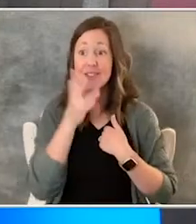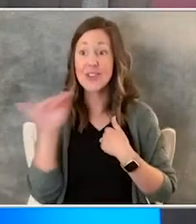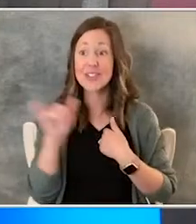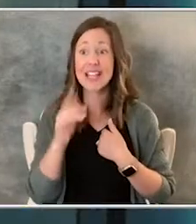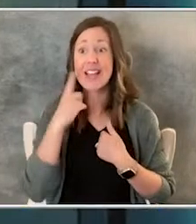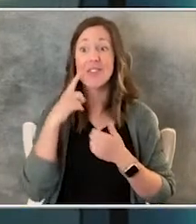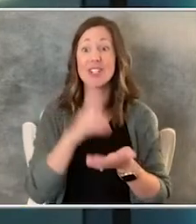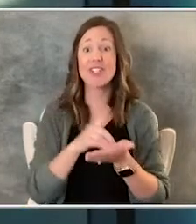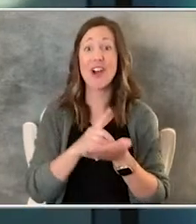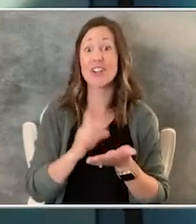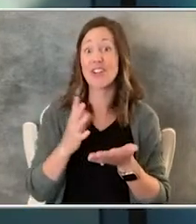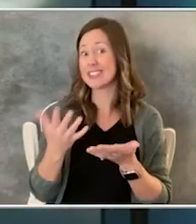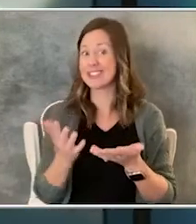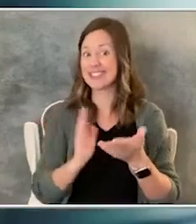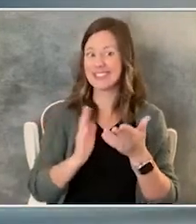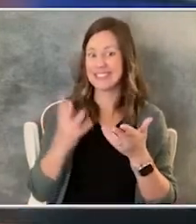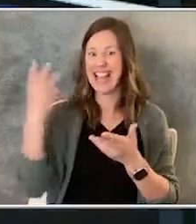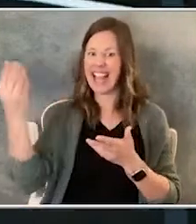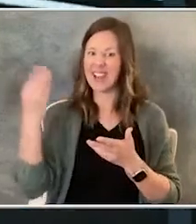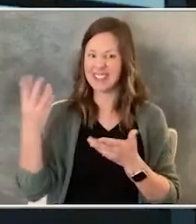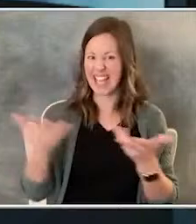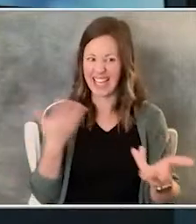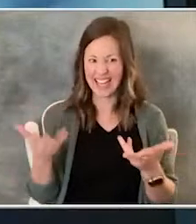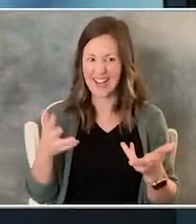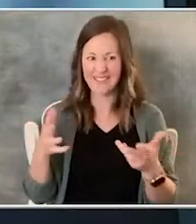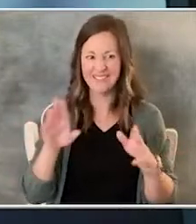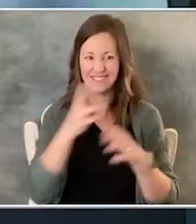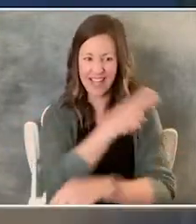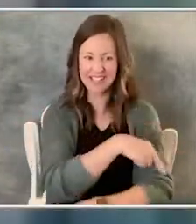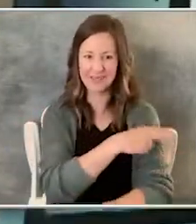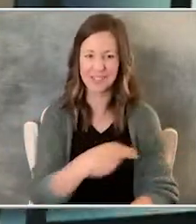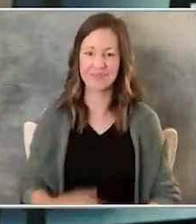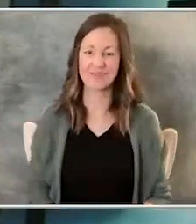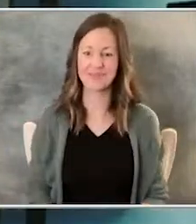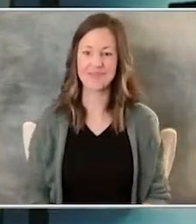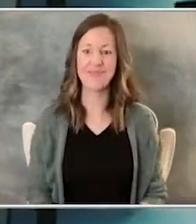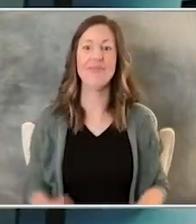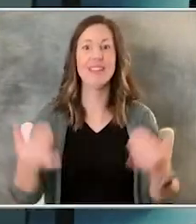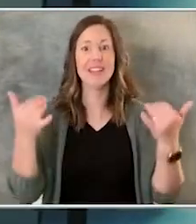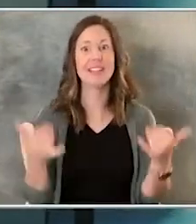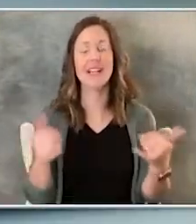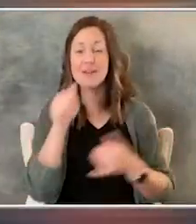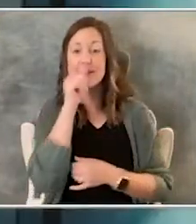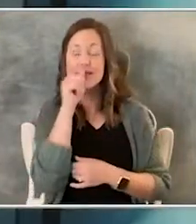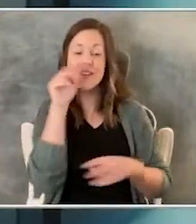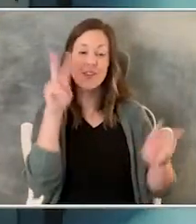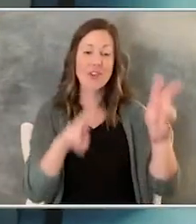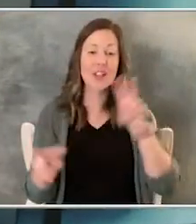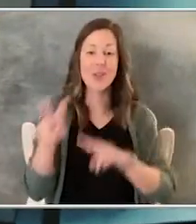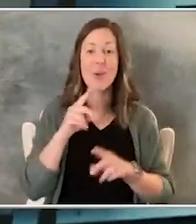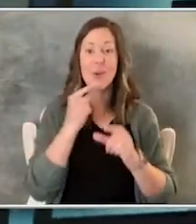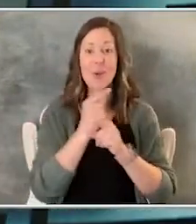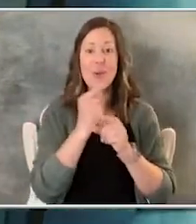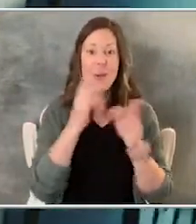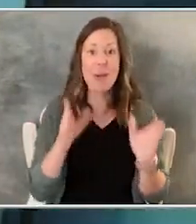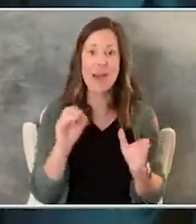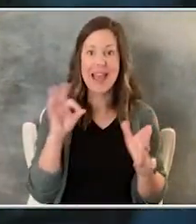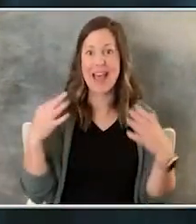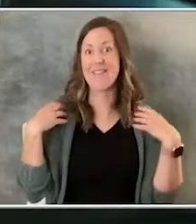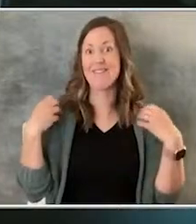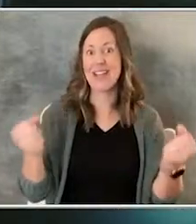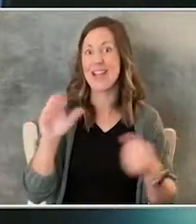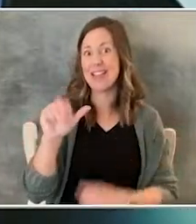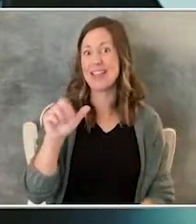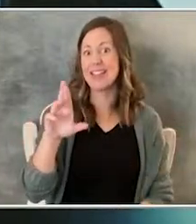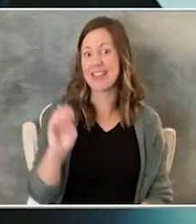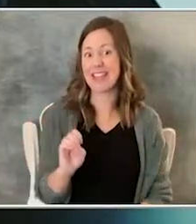Boonville, there's a bridge that's closed down, but it's got concrete way out in the middle of the river, so you can go right up, but then there's a big sign, don't go any further. Did